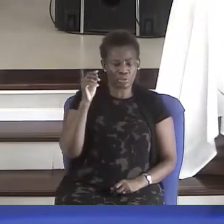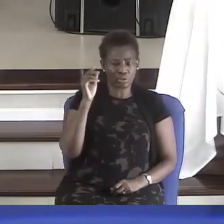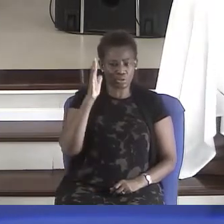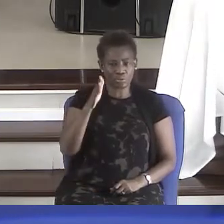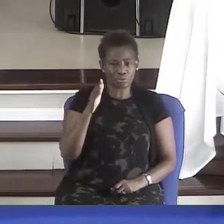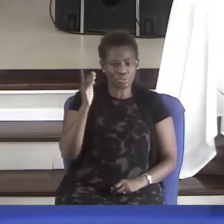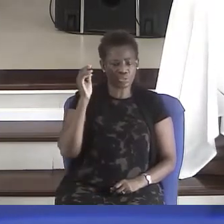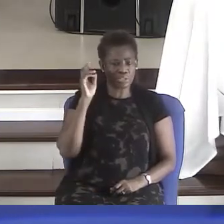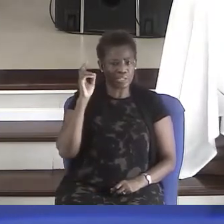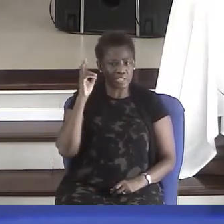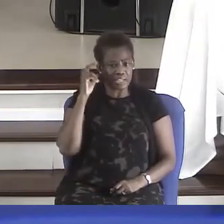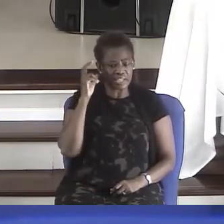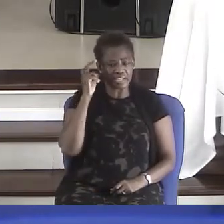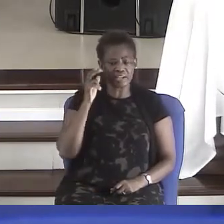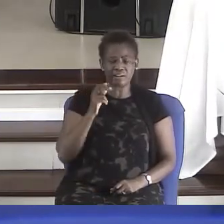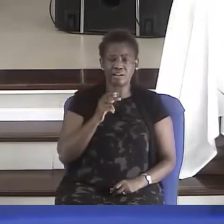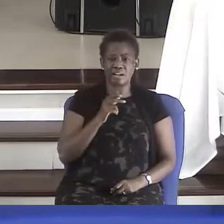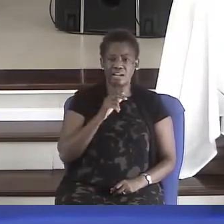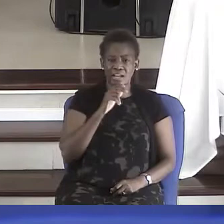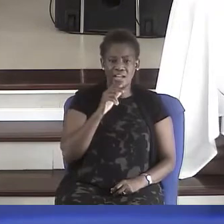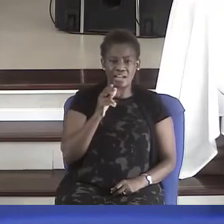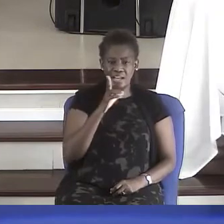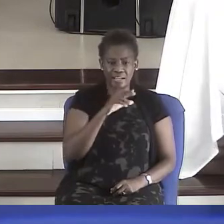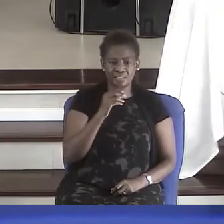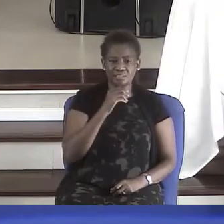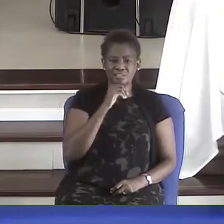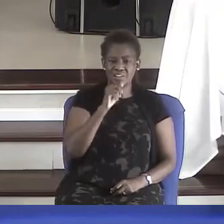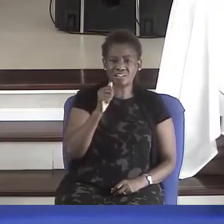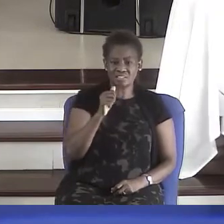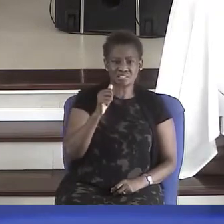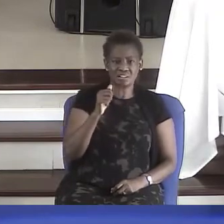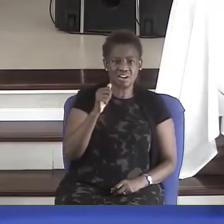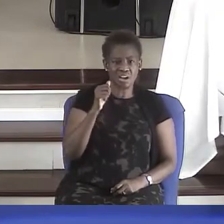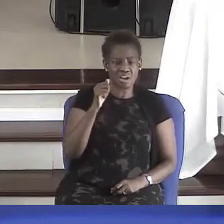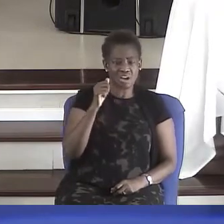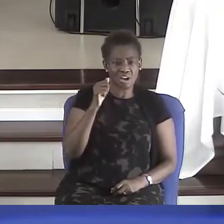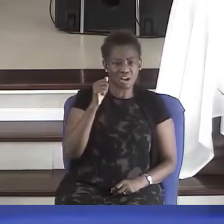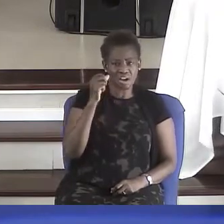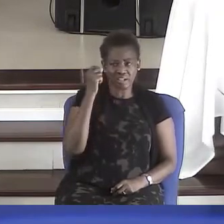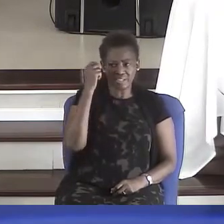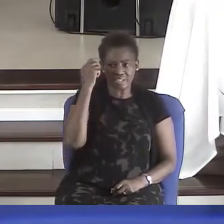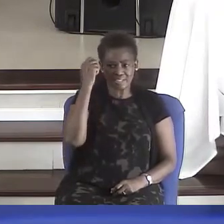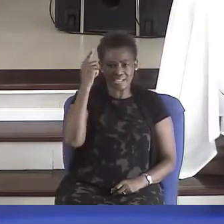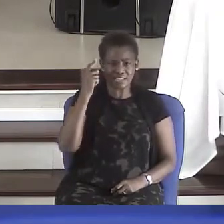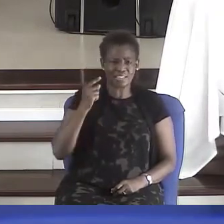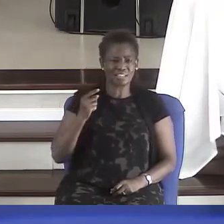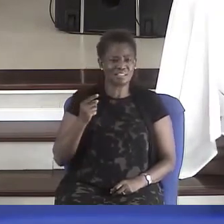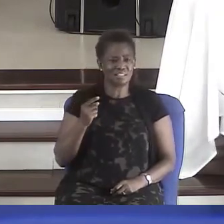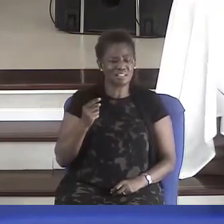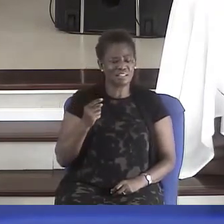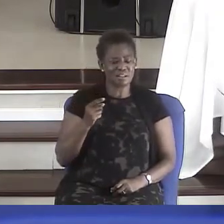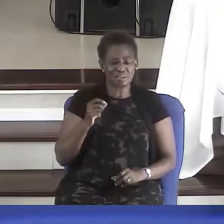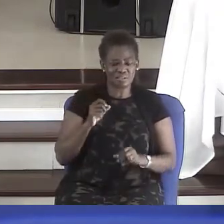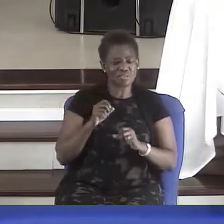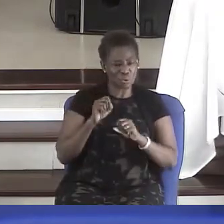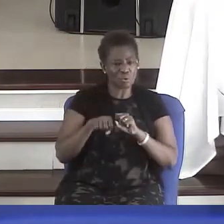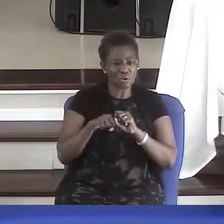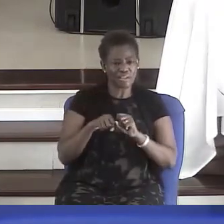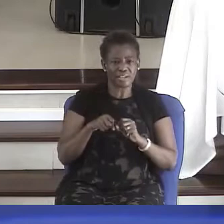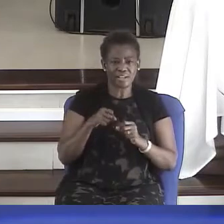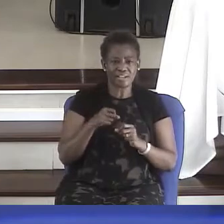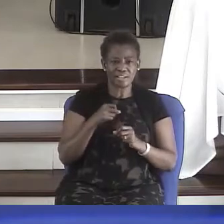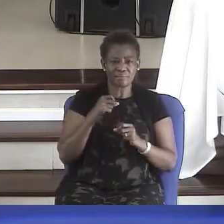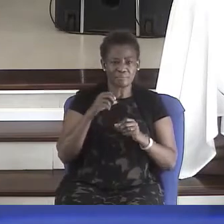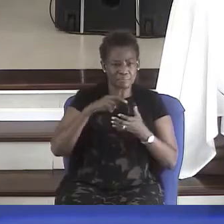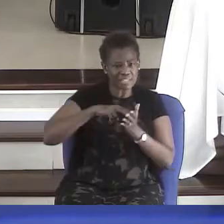and shall not understand. In other words, you're hearing out only because you have ears, two big ears.